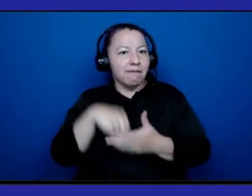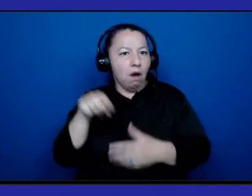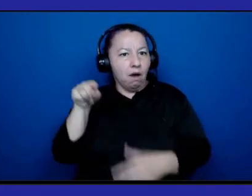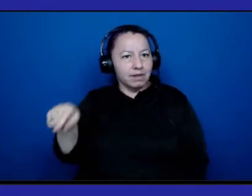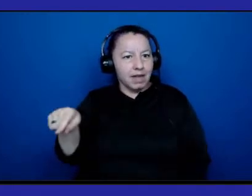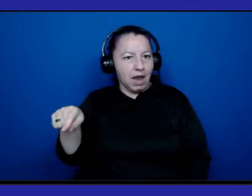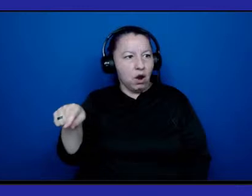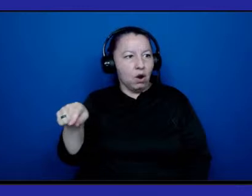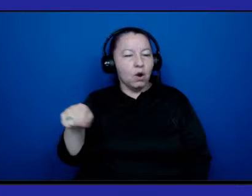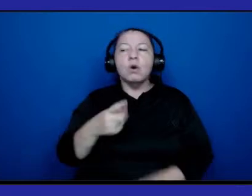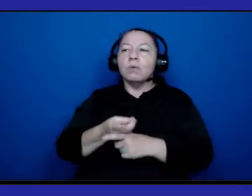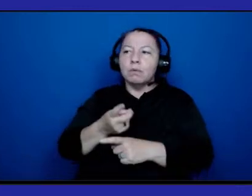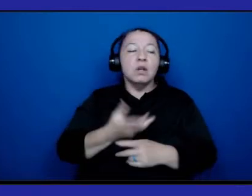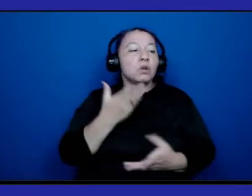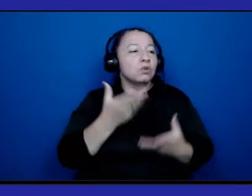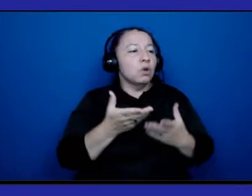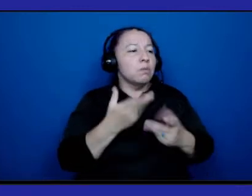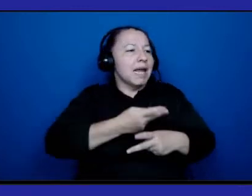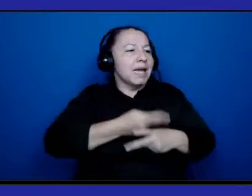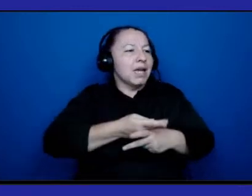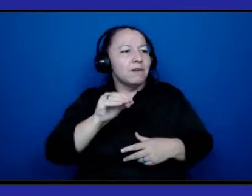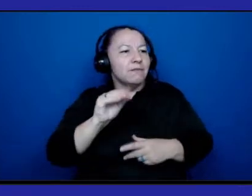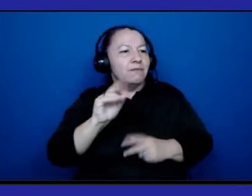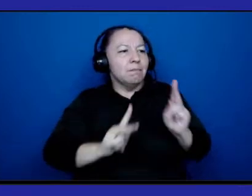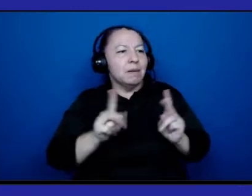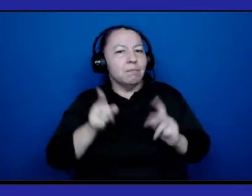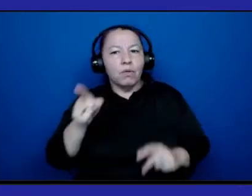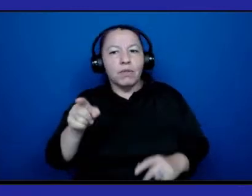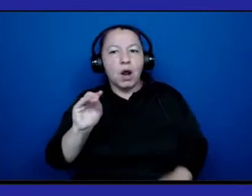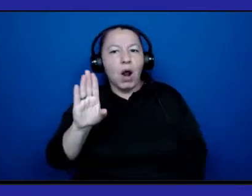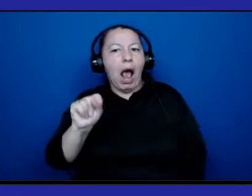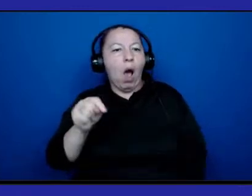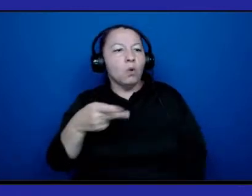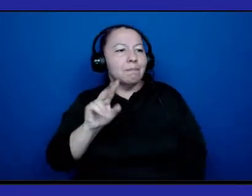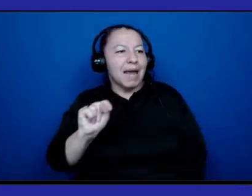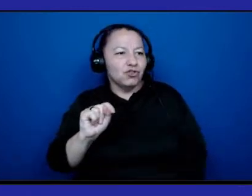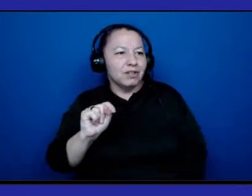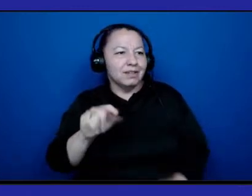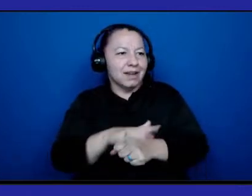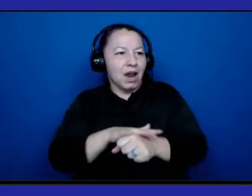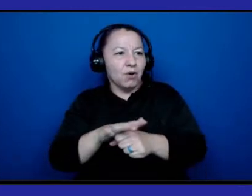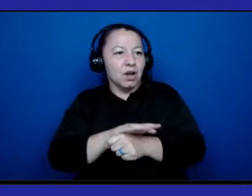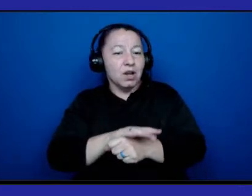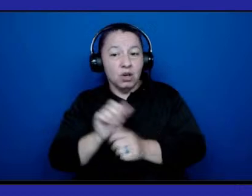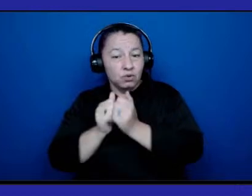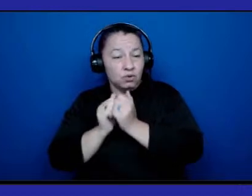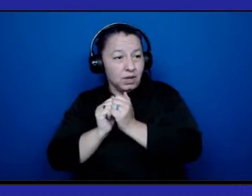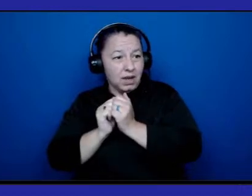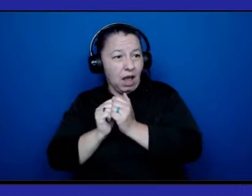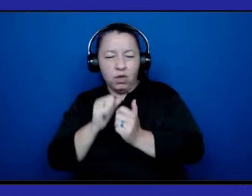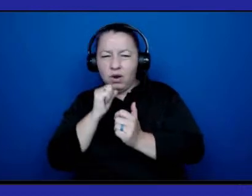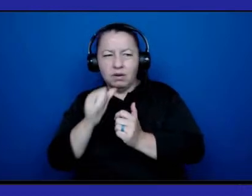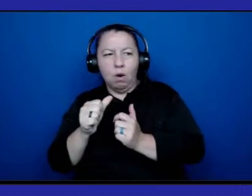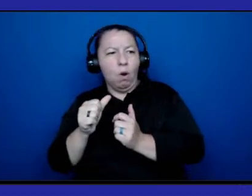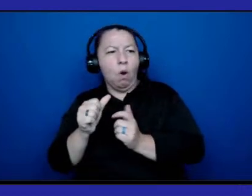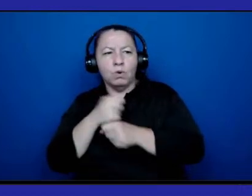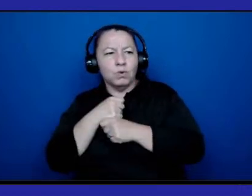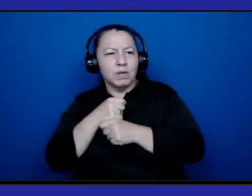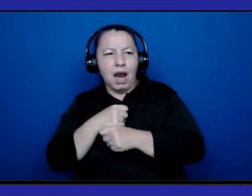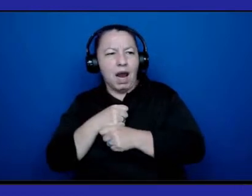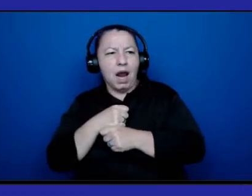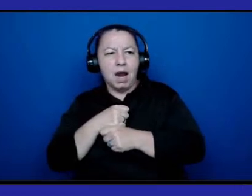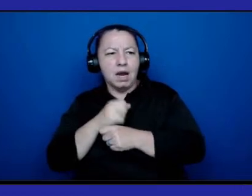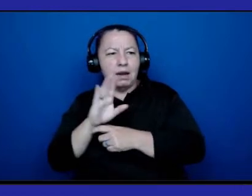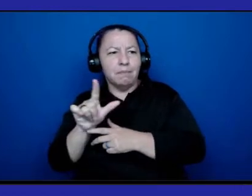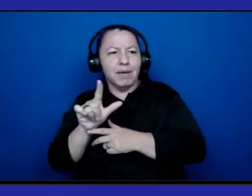50 patients in the outpatient area who don't together create a bill the size of one patient in